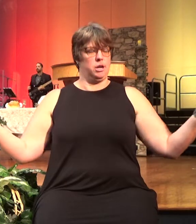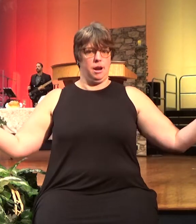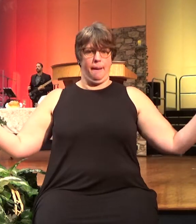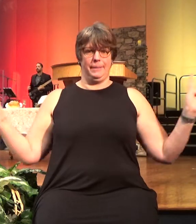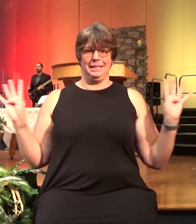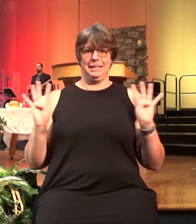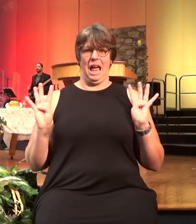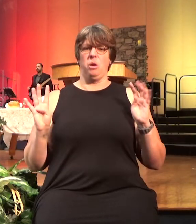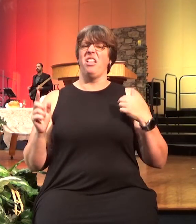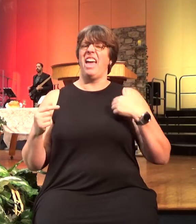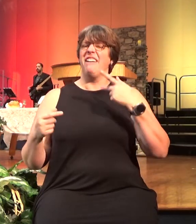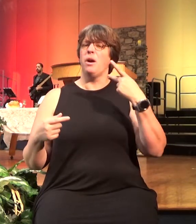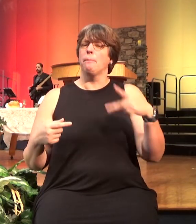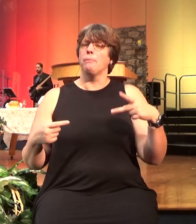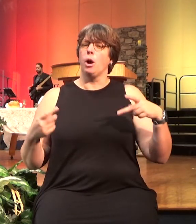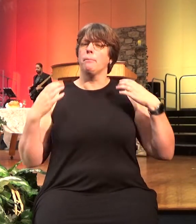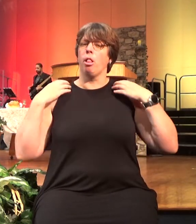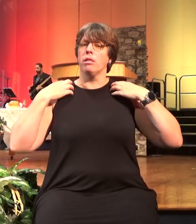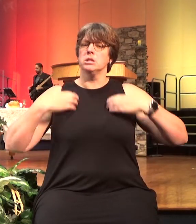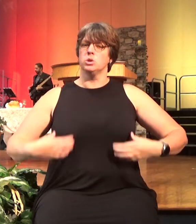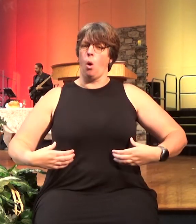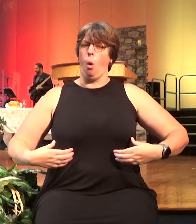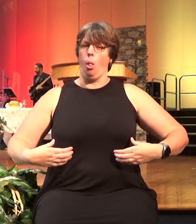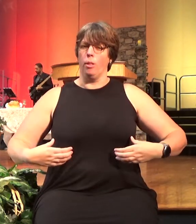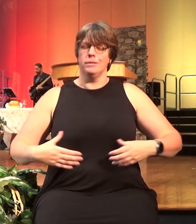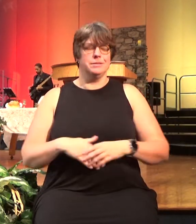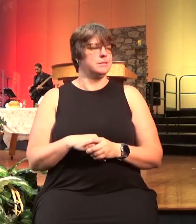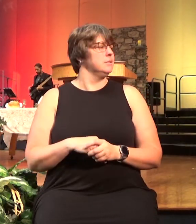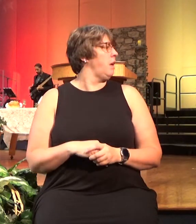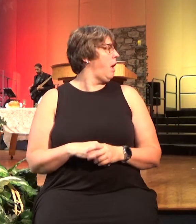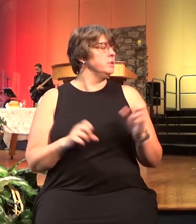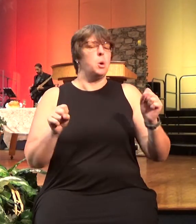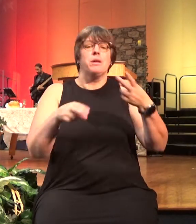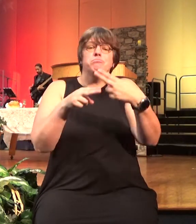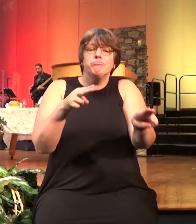in one